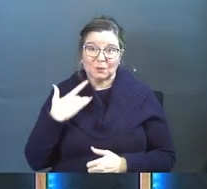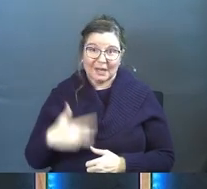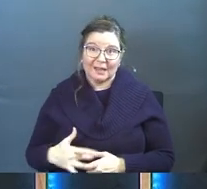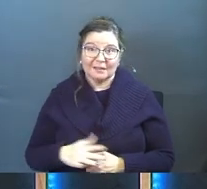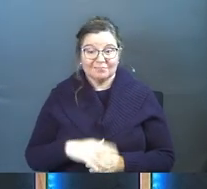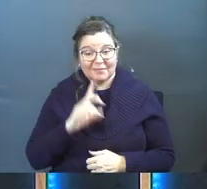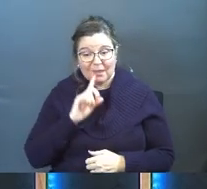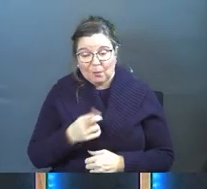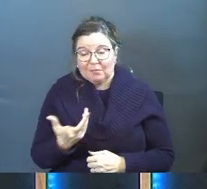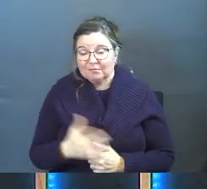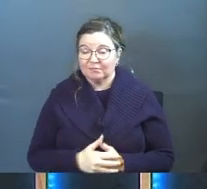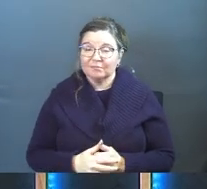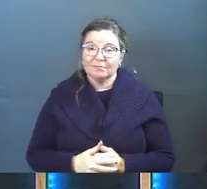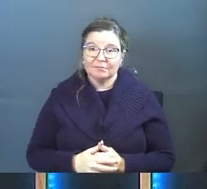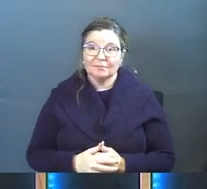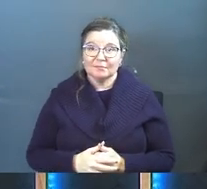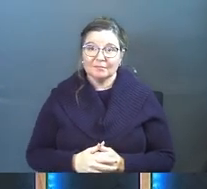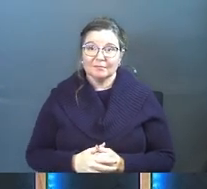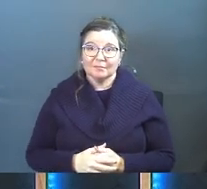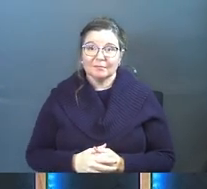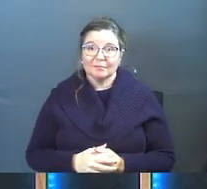naked. They are.